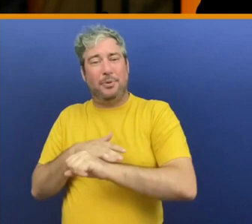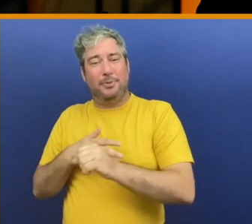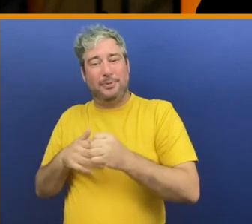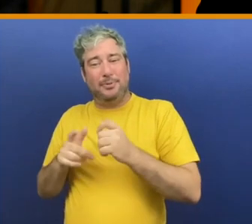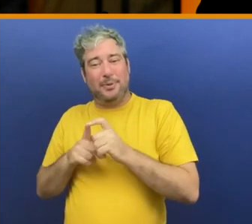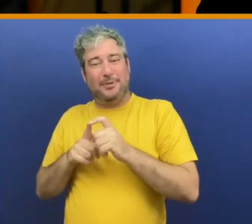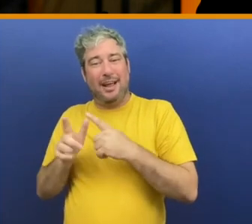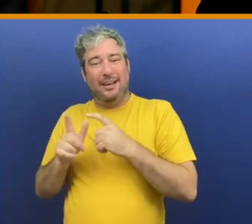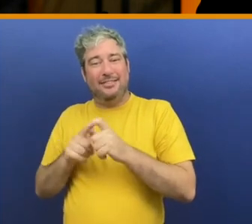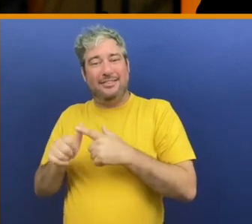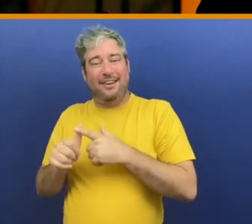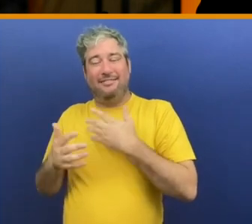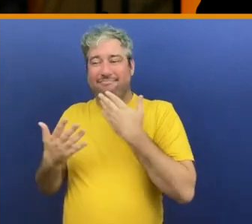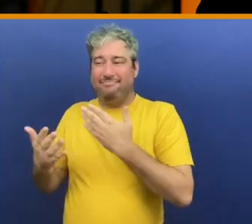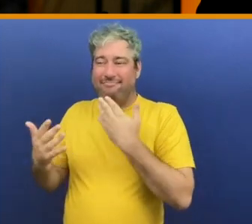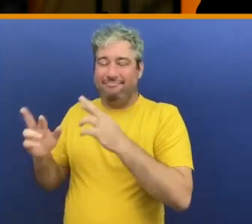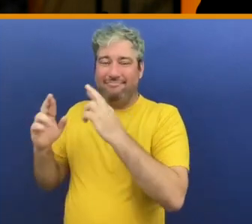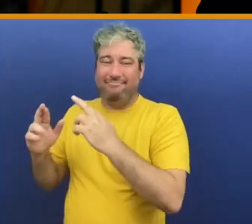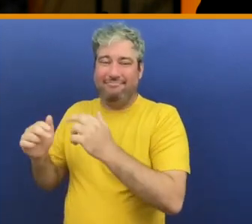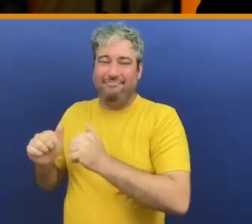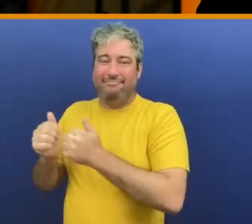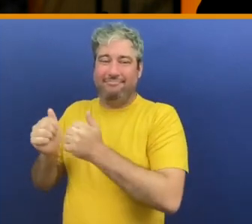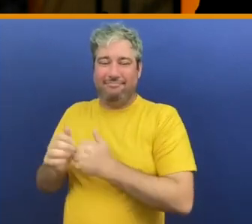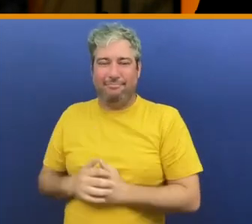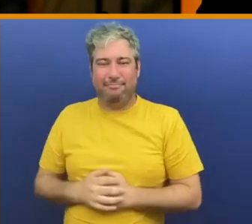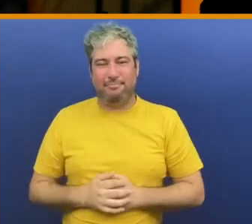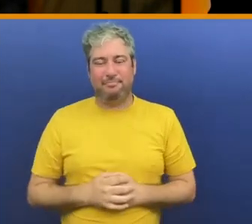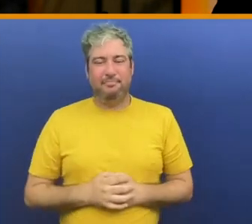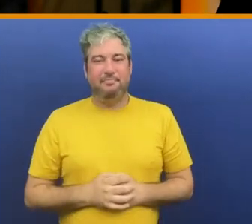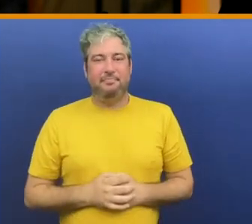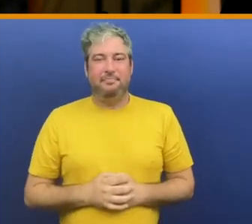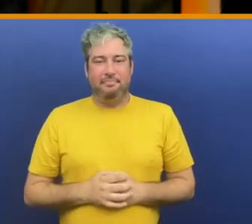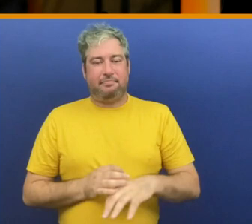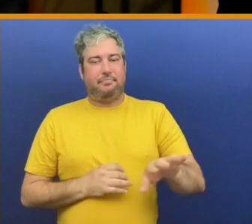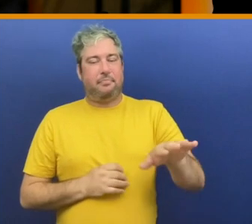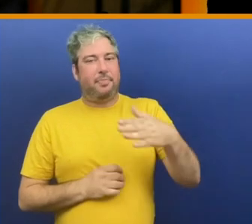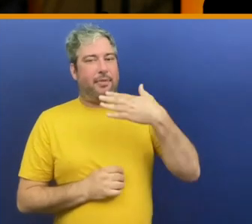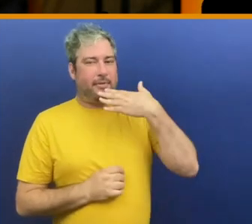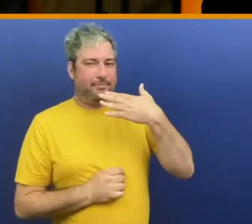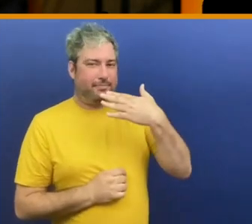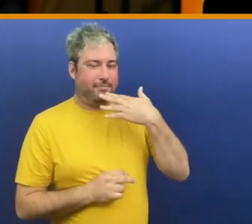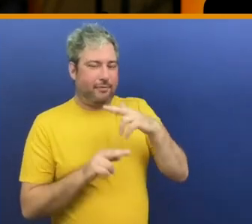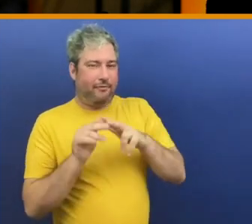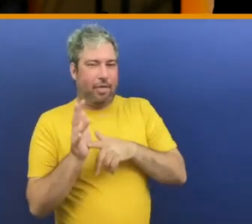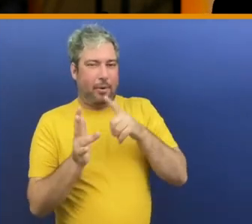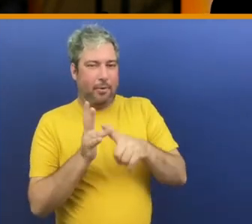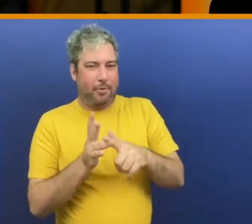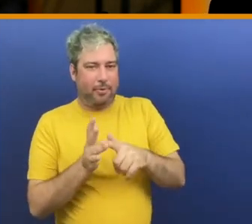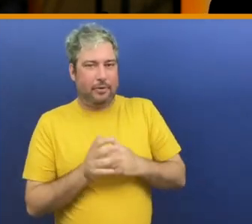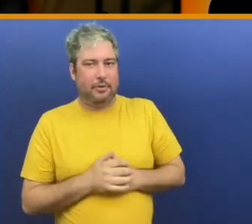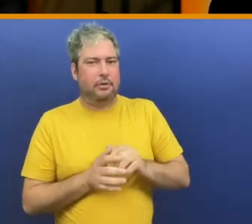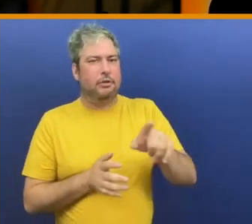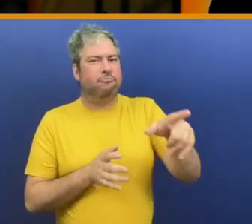Thank you very much, Flo. You dipped out slightly with your broadband connection there, but I think members will have heard most of what you